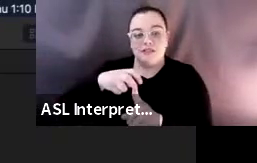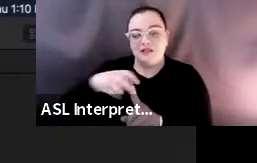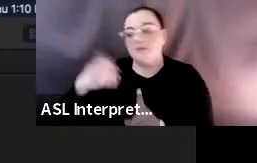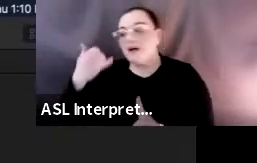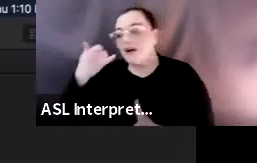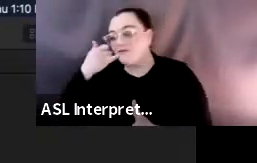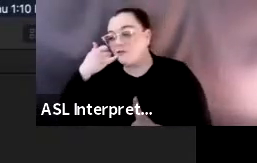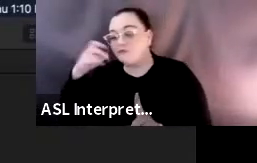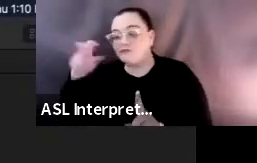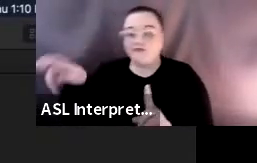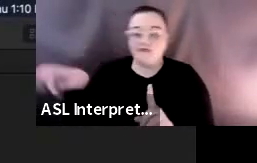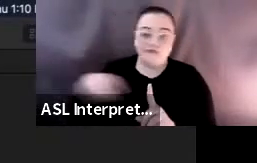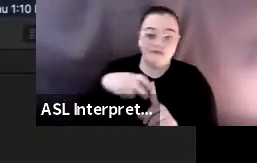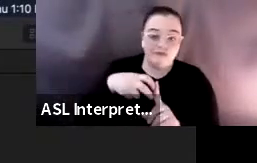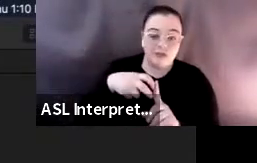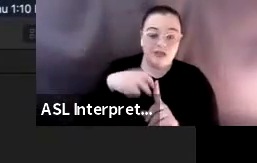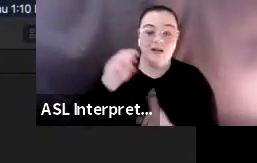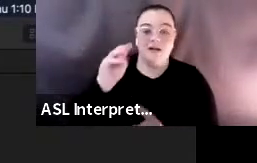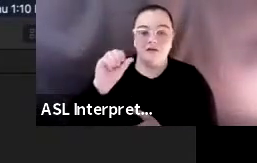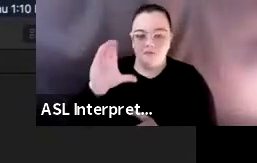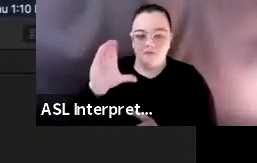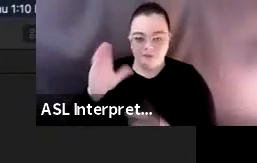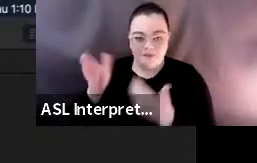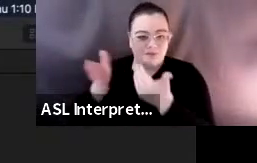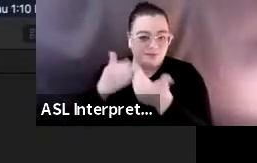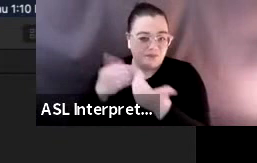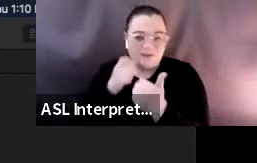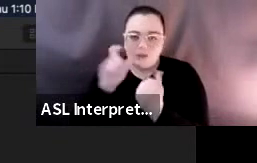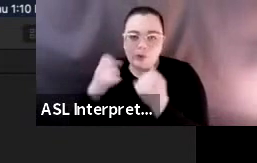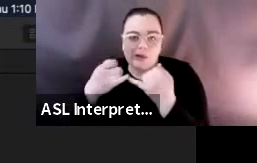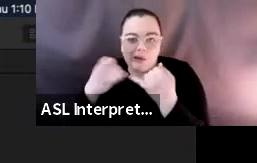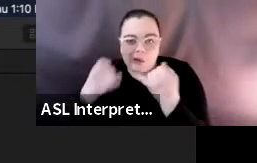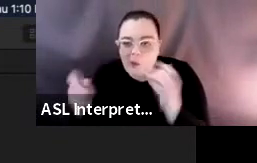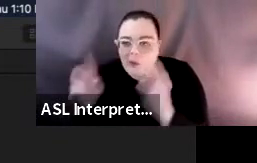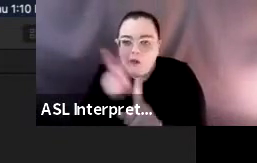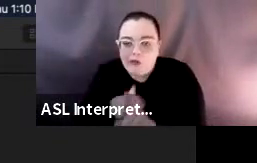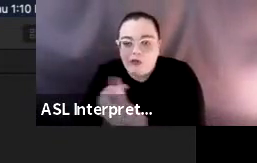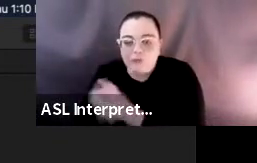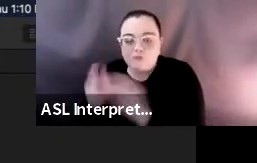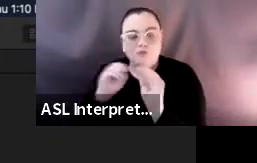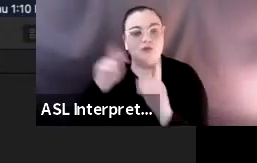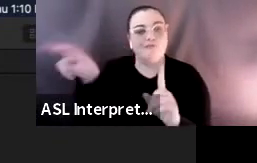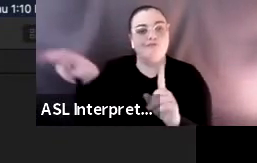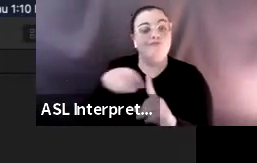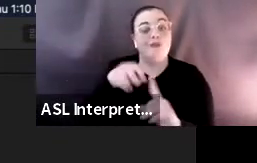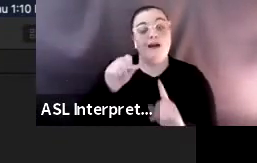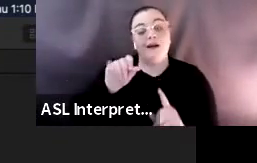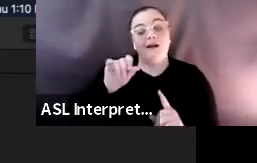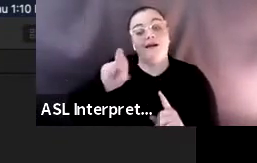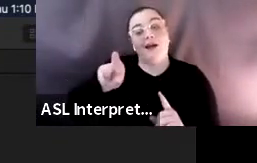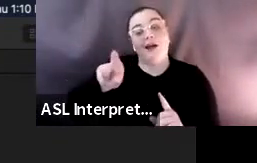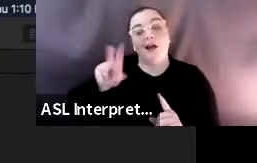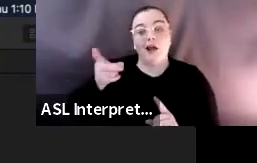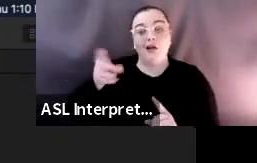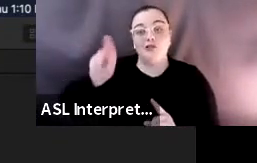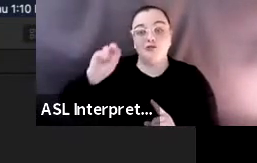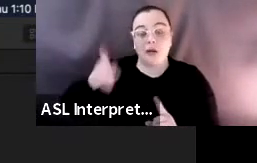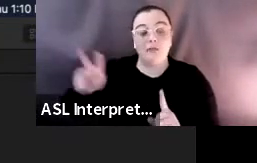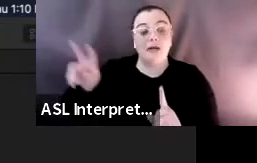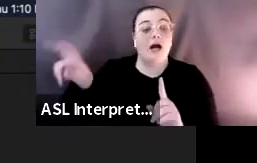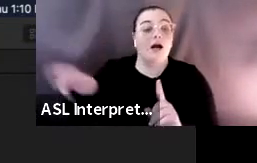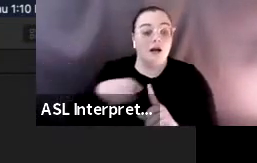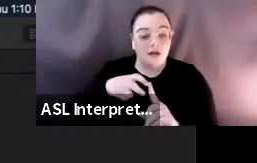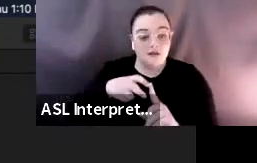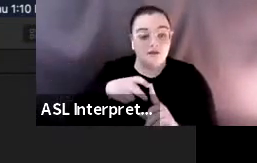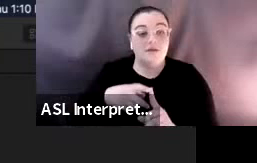think it's the easiest way. You don't have to have cords. So I airdropped my clips from my audition to my Mac. And whenever you airdrop something,